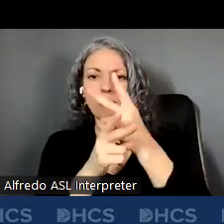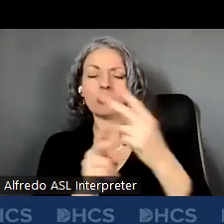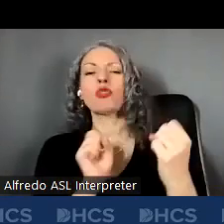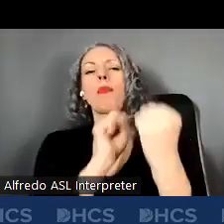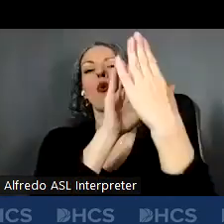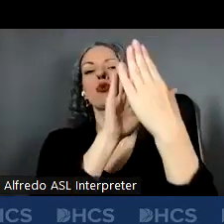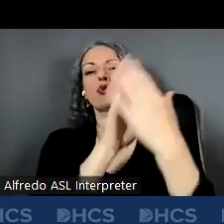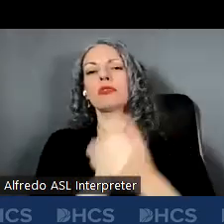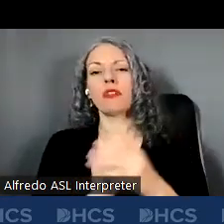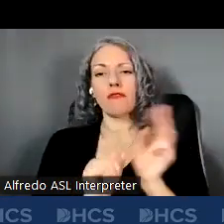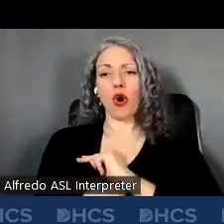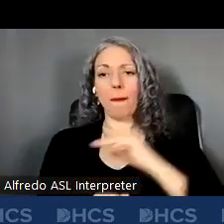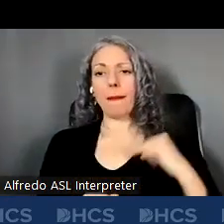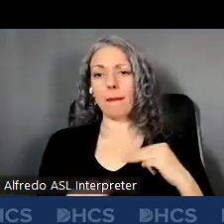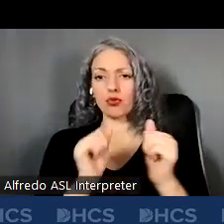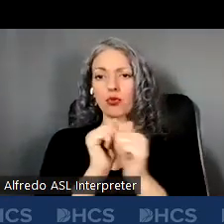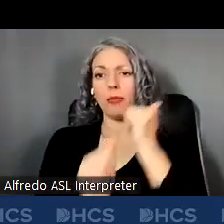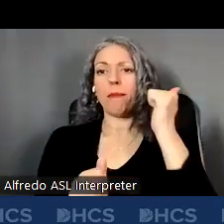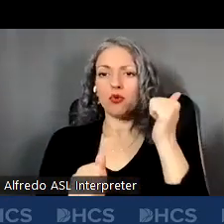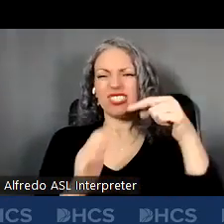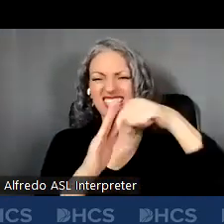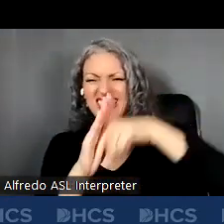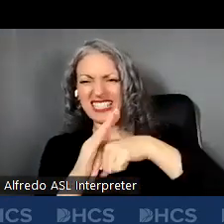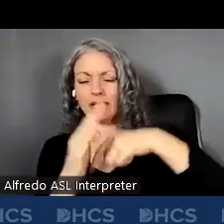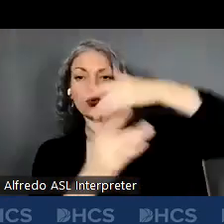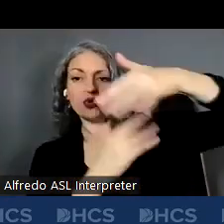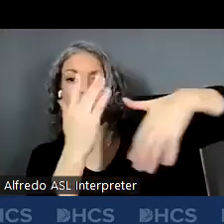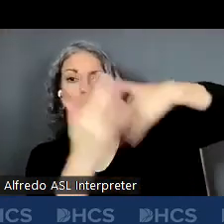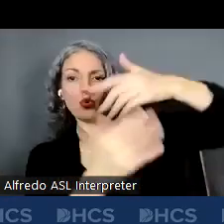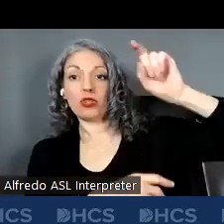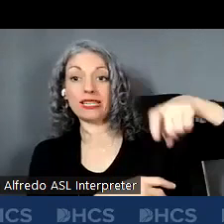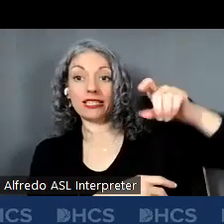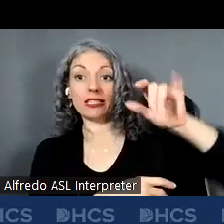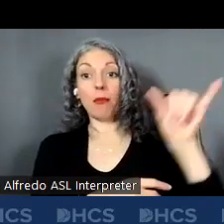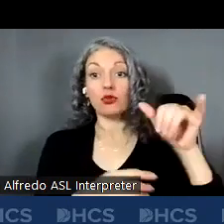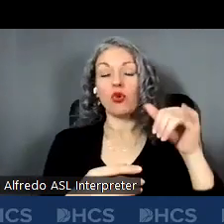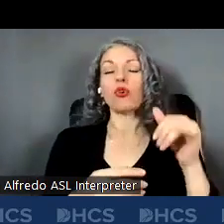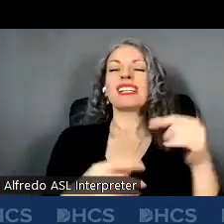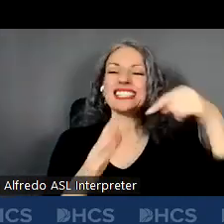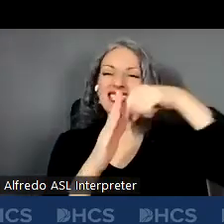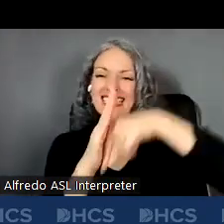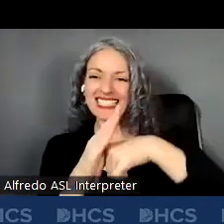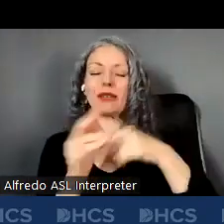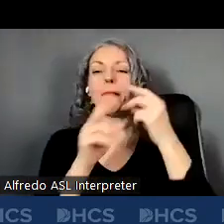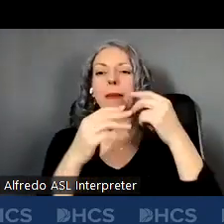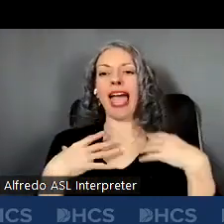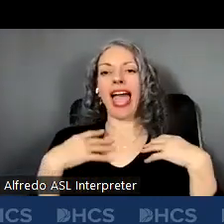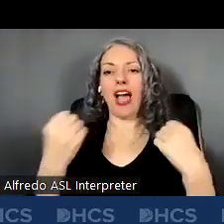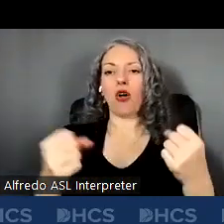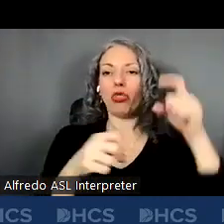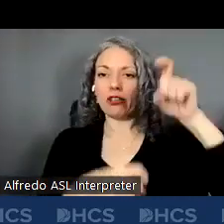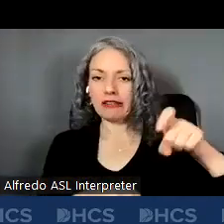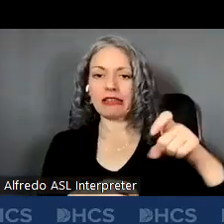for our members with the most complex social needs as well as complex health needs. So,